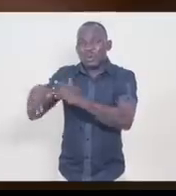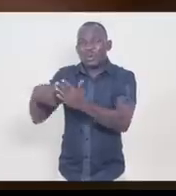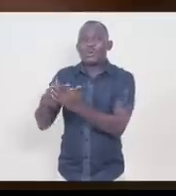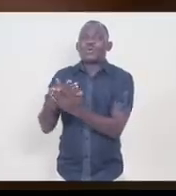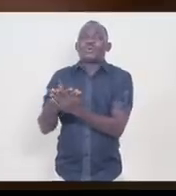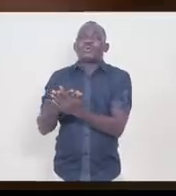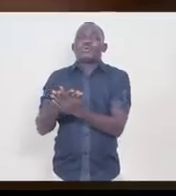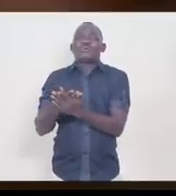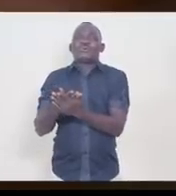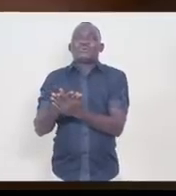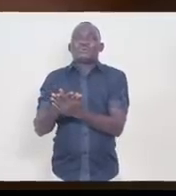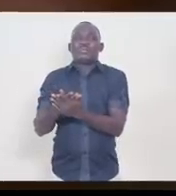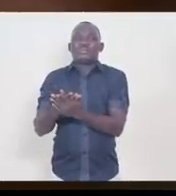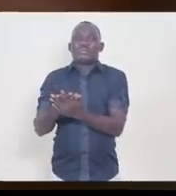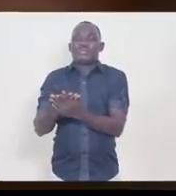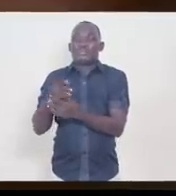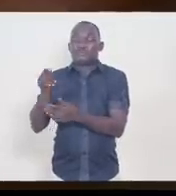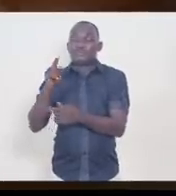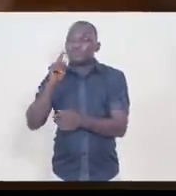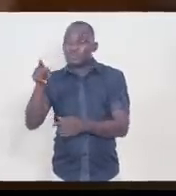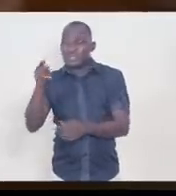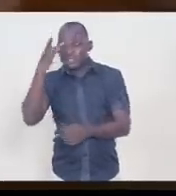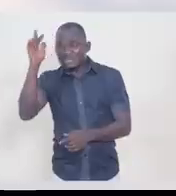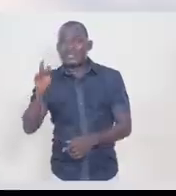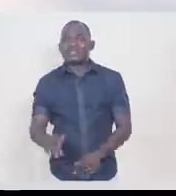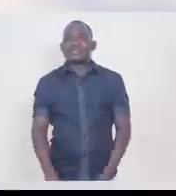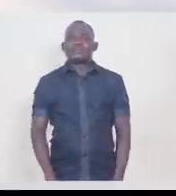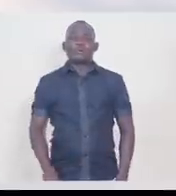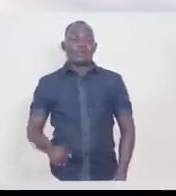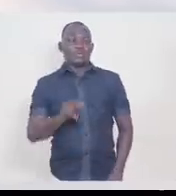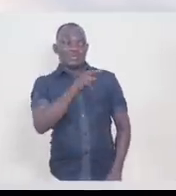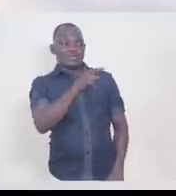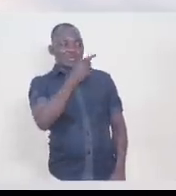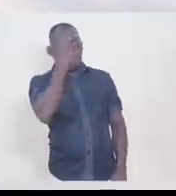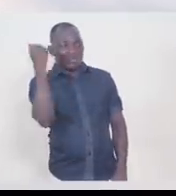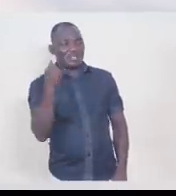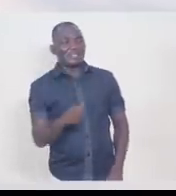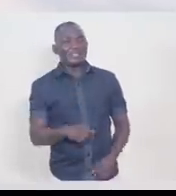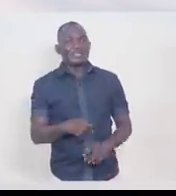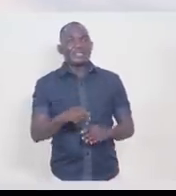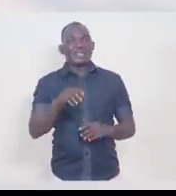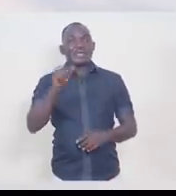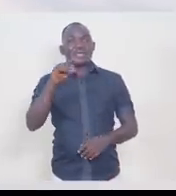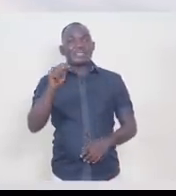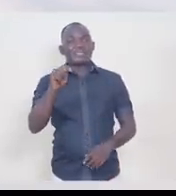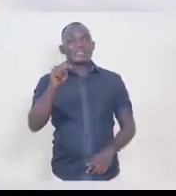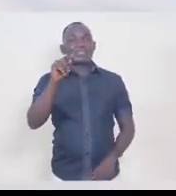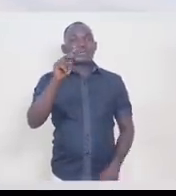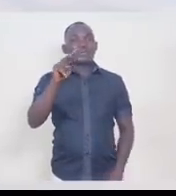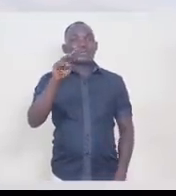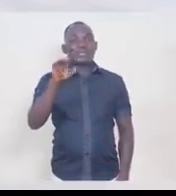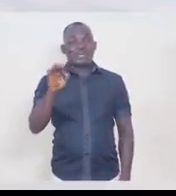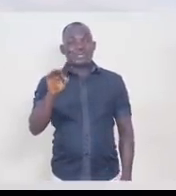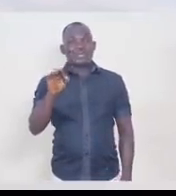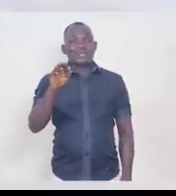done. Be smart, girlfriend. Keep up the case. I think you've forgotten Article 18 of Act 29. Maybe